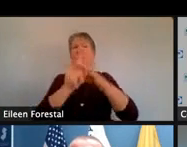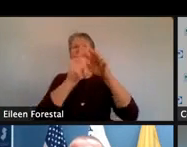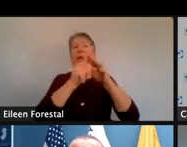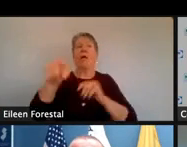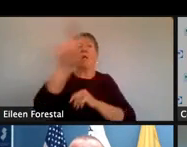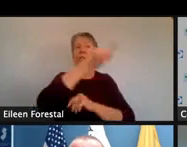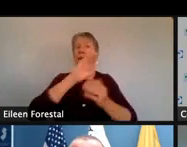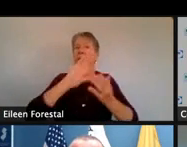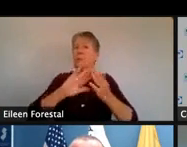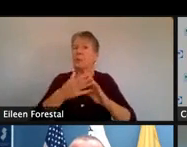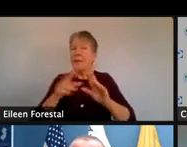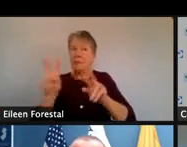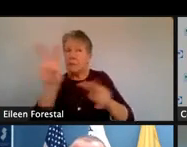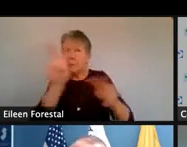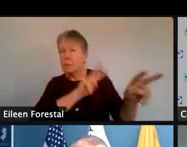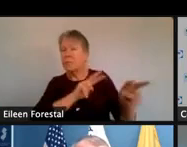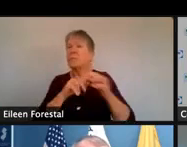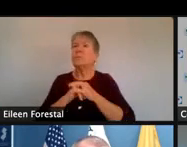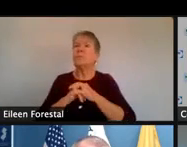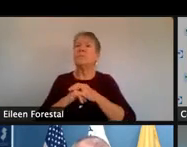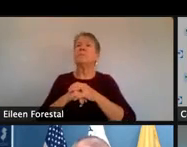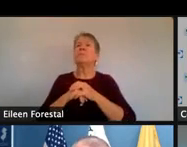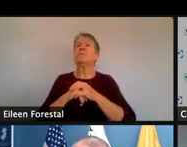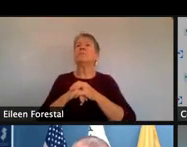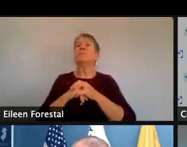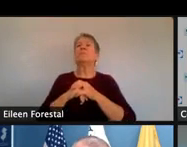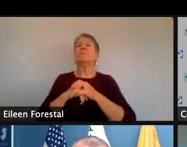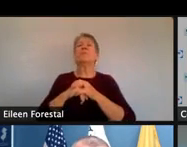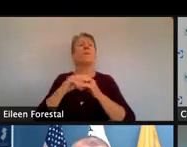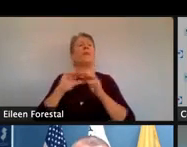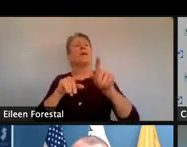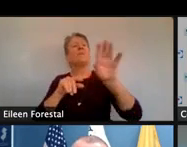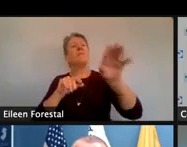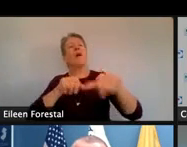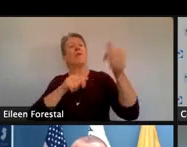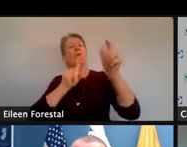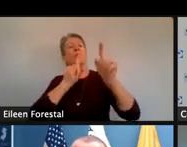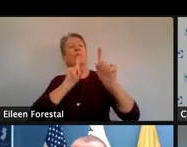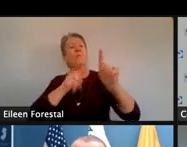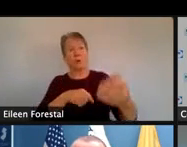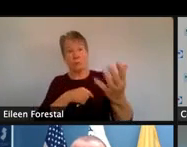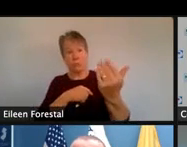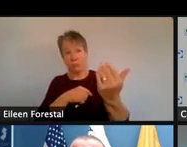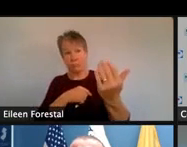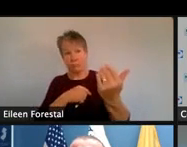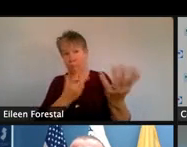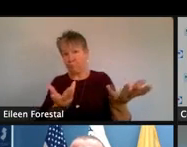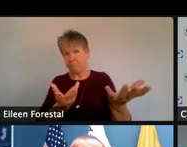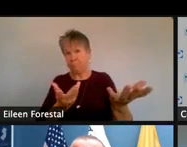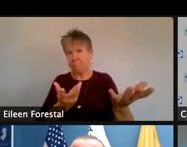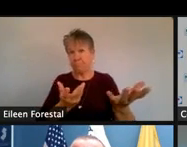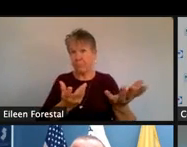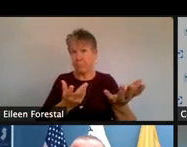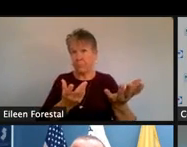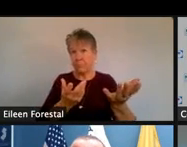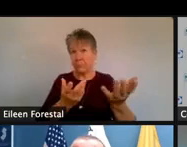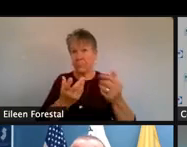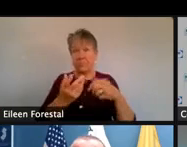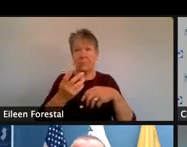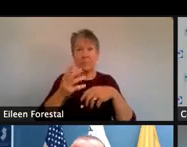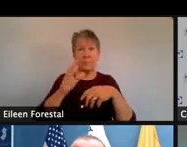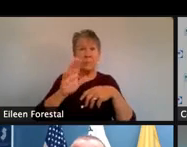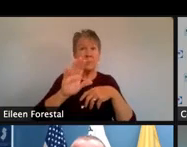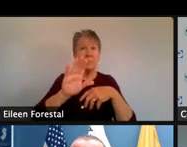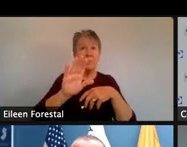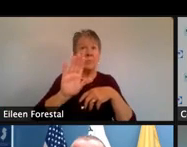Johnson. Hey, Brent. Hi, hi everyone. Do the positive tests listed on the dashboard include